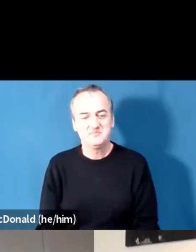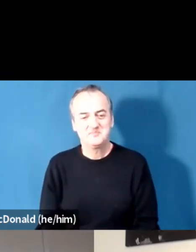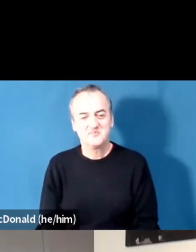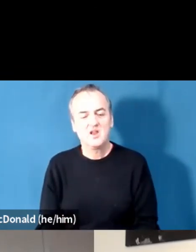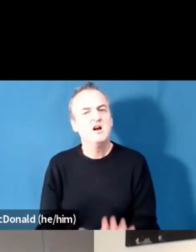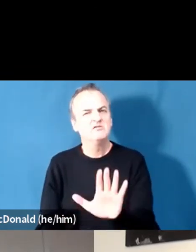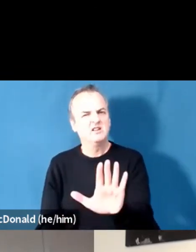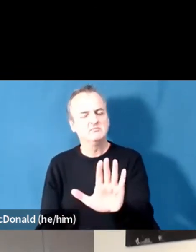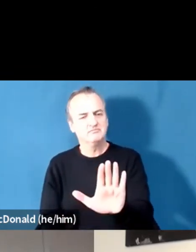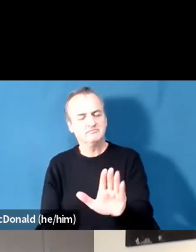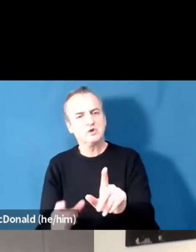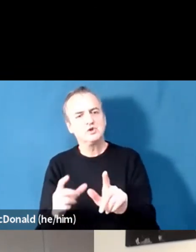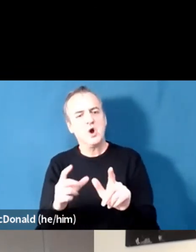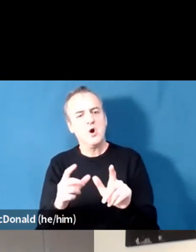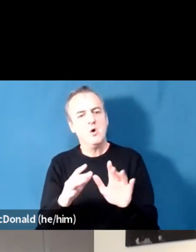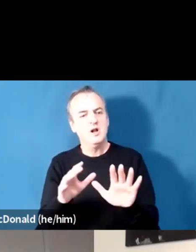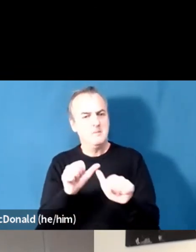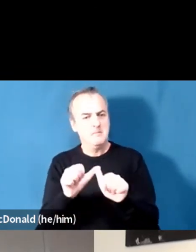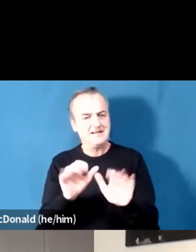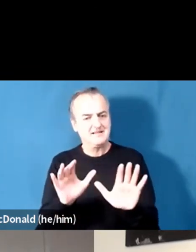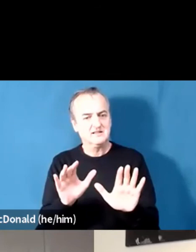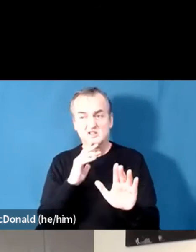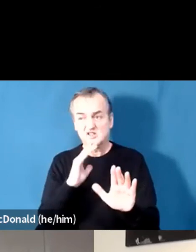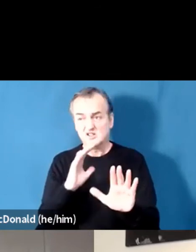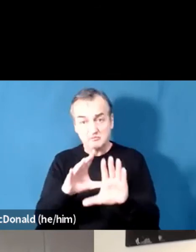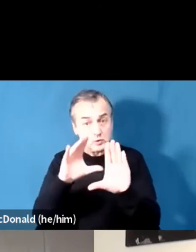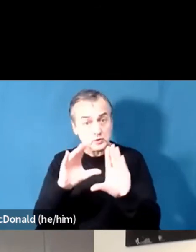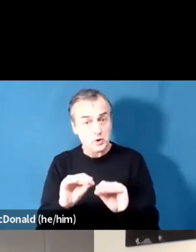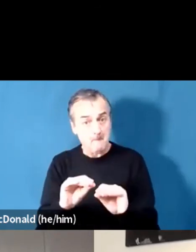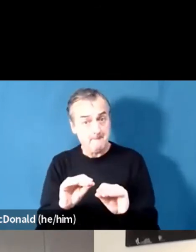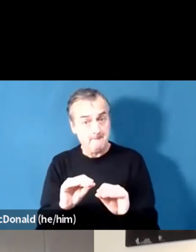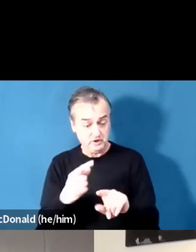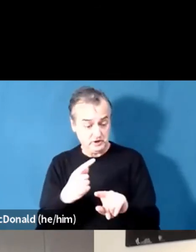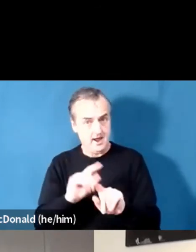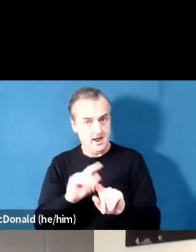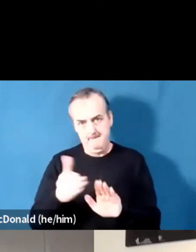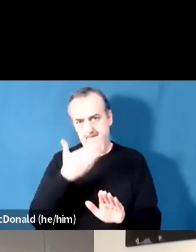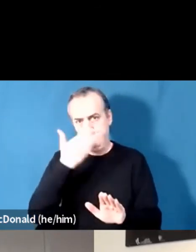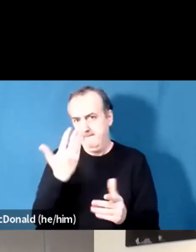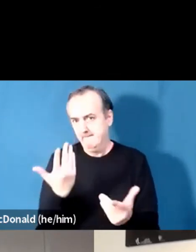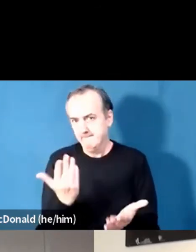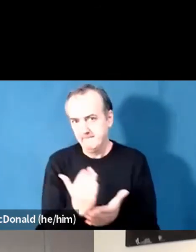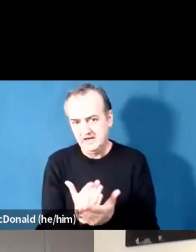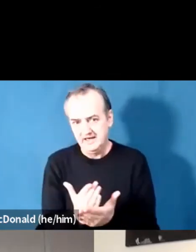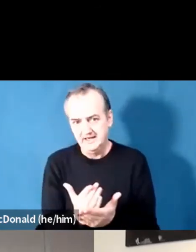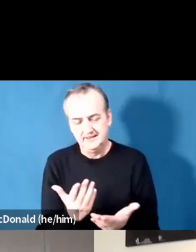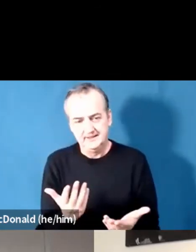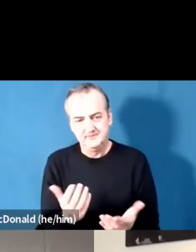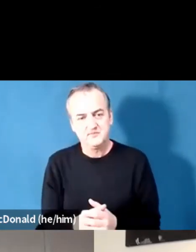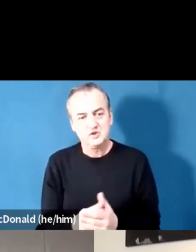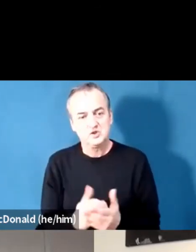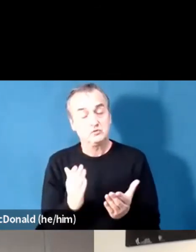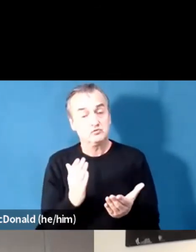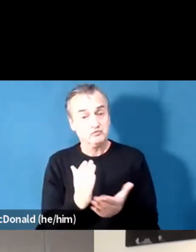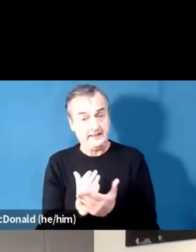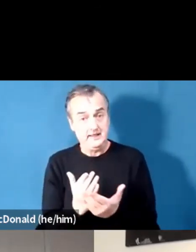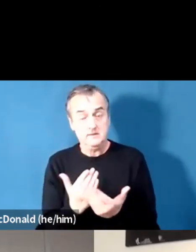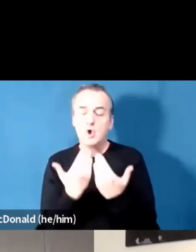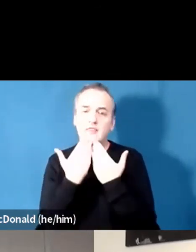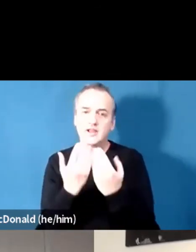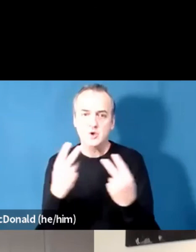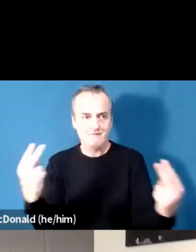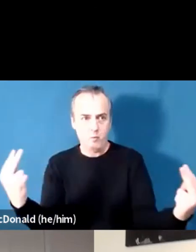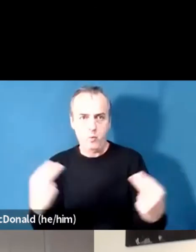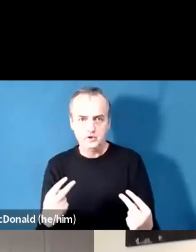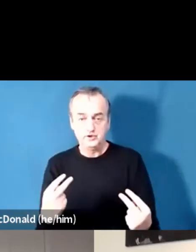Okay, in that case, I think we are going to have to wrap things up because, we're running out of time. But thank you so much